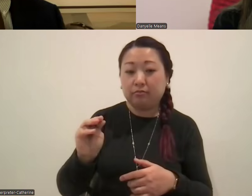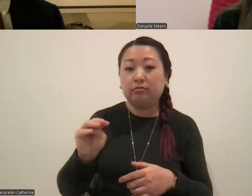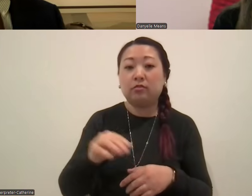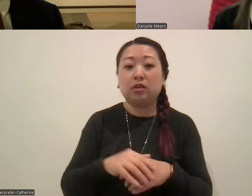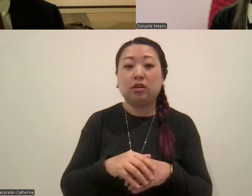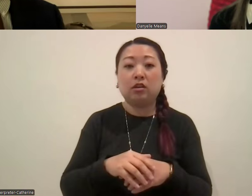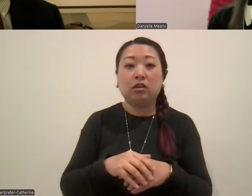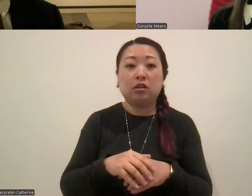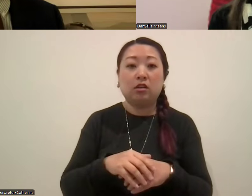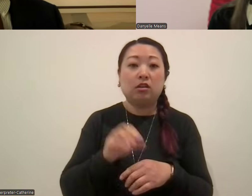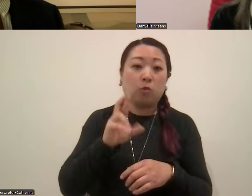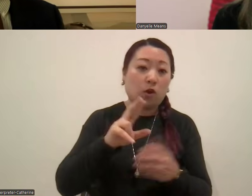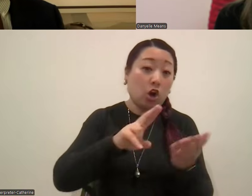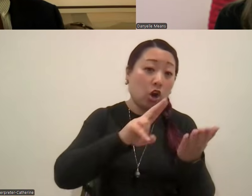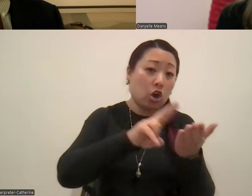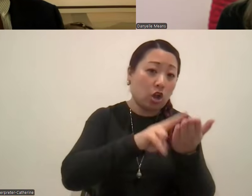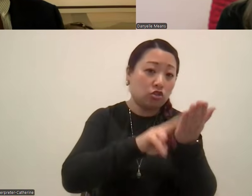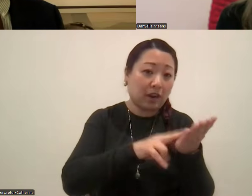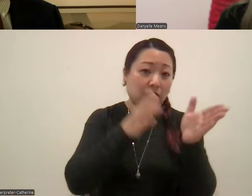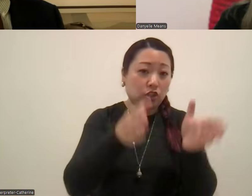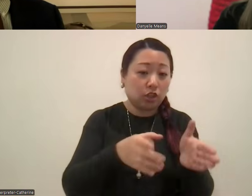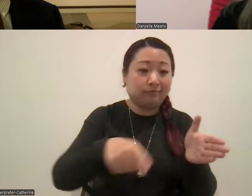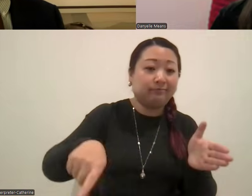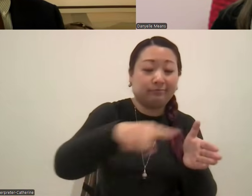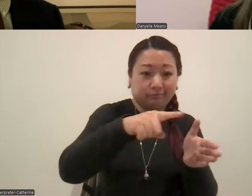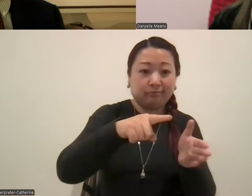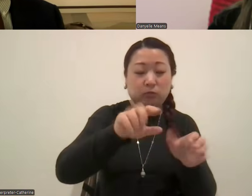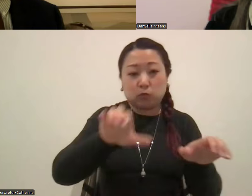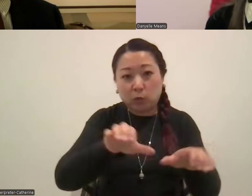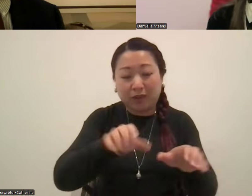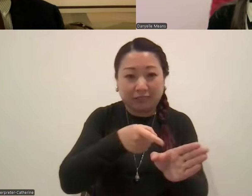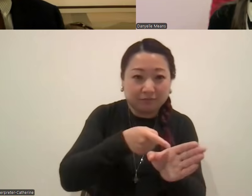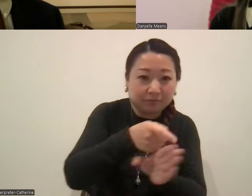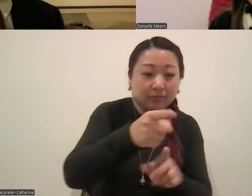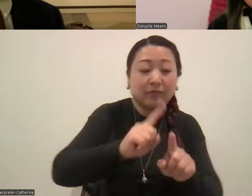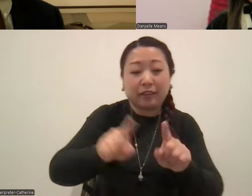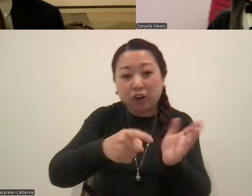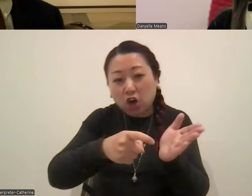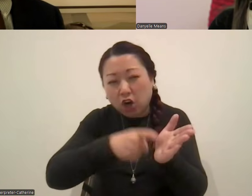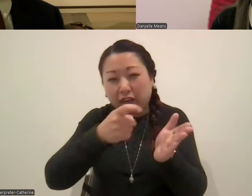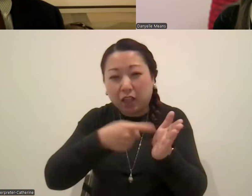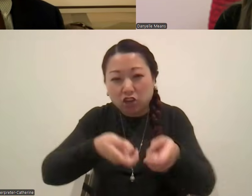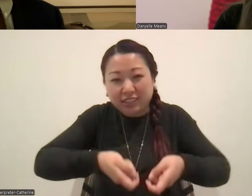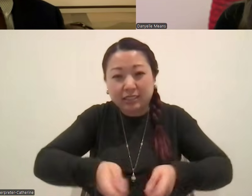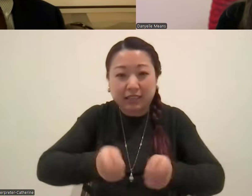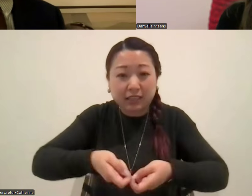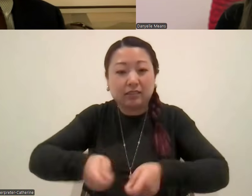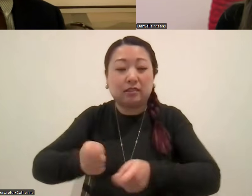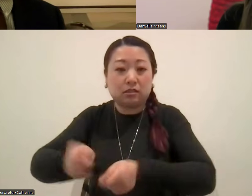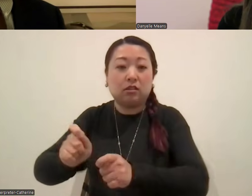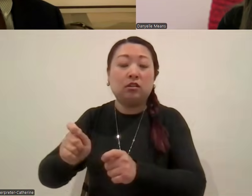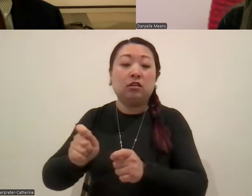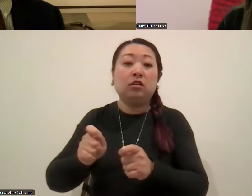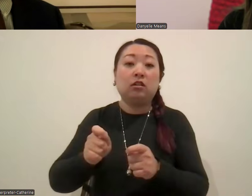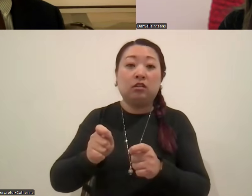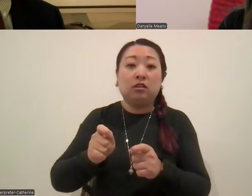contractors doing these archaeological digs, to me, it is about connecting